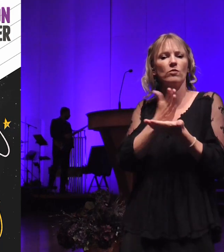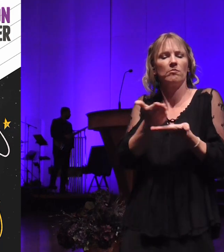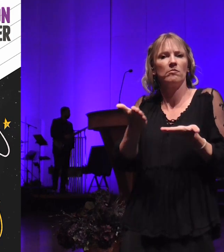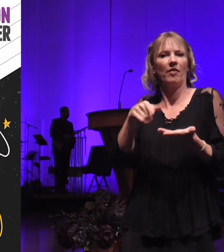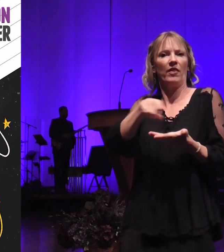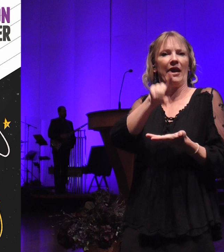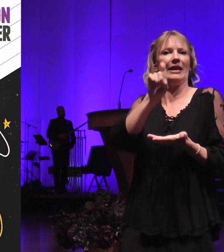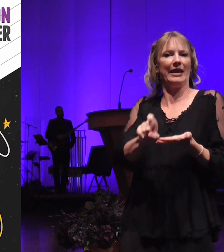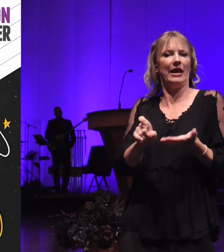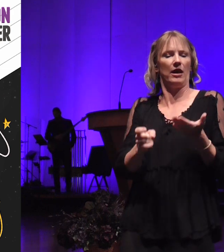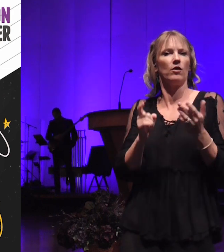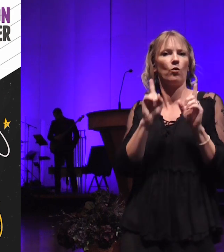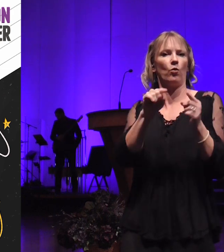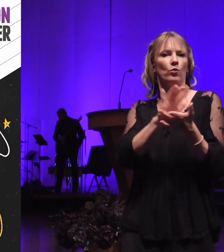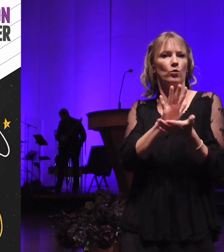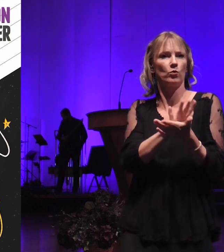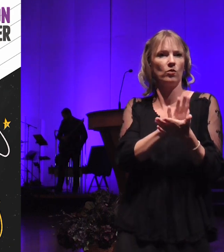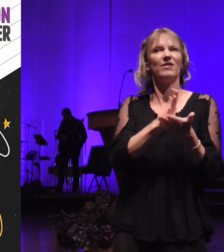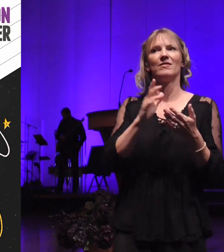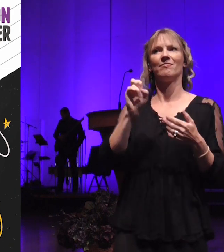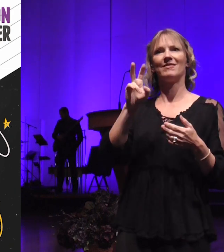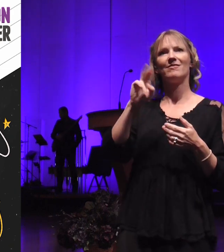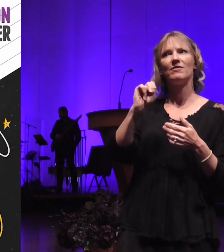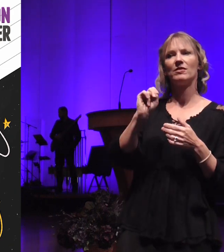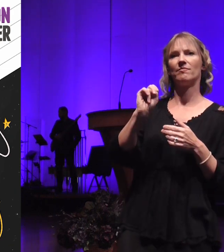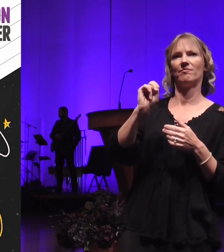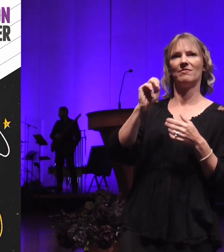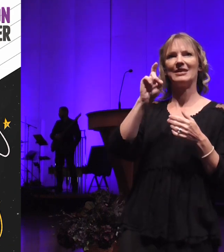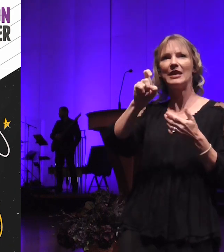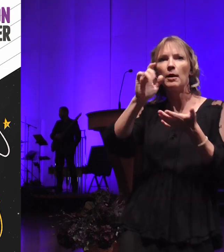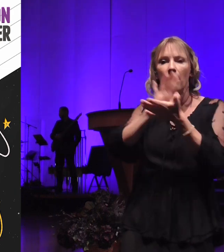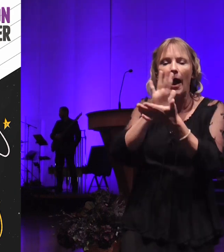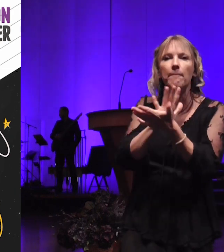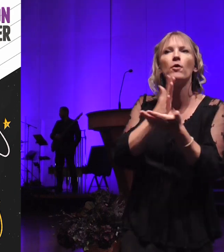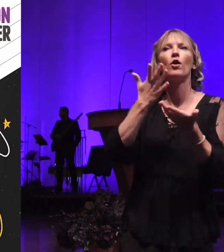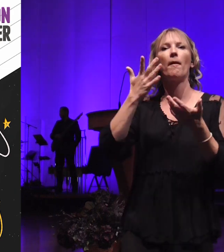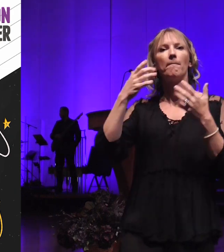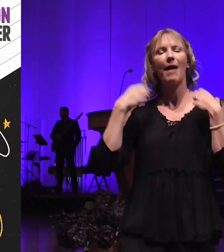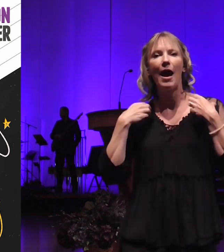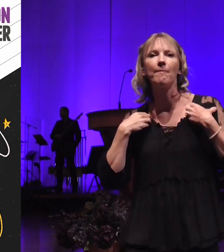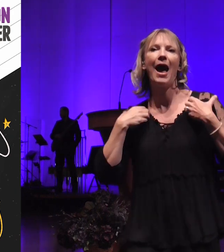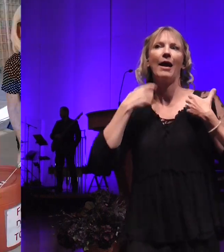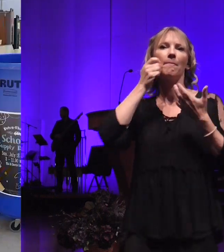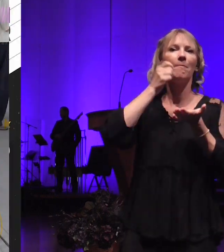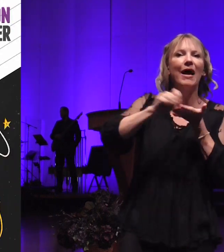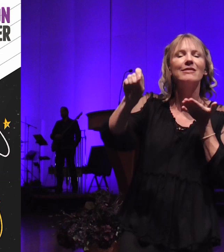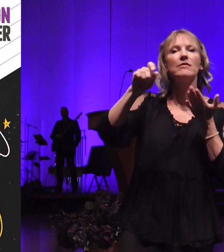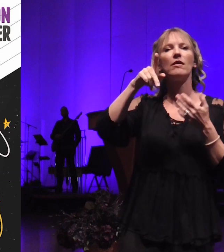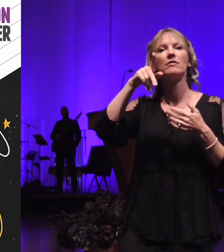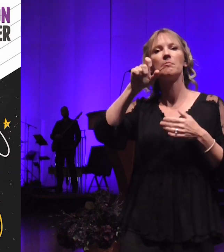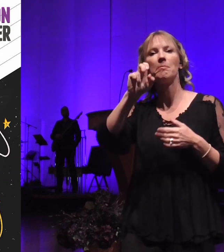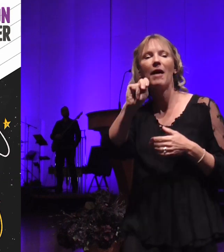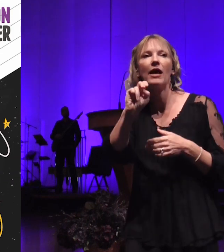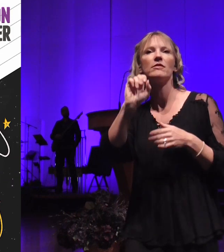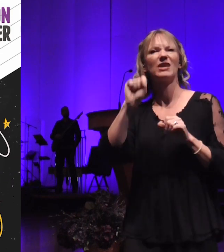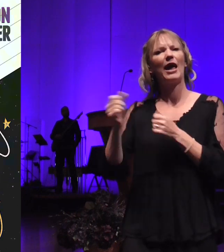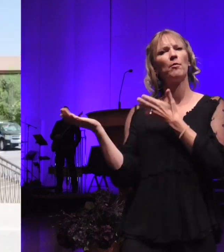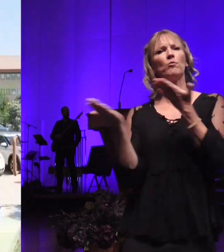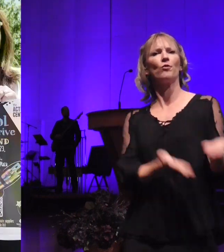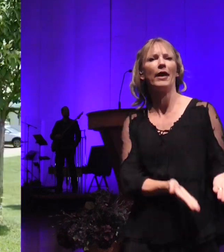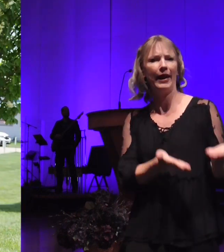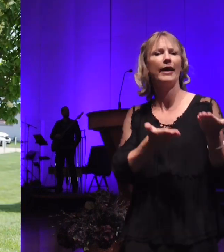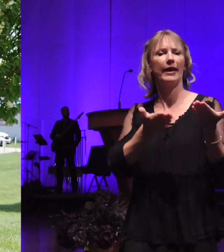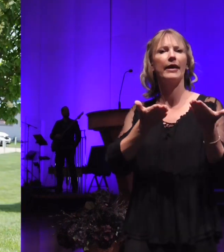as when we were kids. Even in this age of technology, they need paper, backpacks, pencils, pens. You can bring them here. Our Make a Difference team